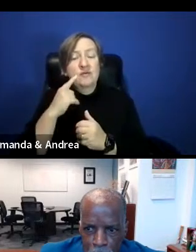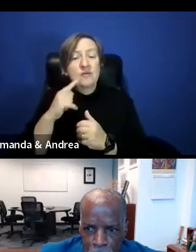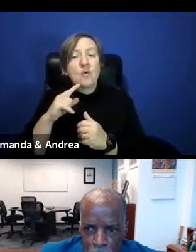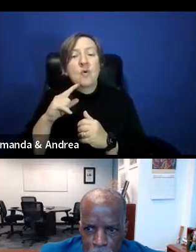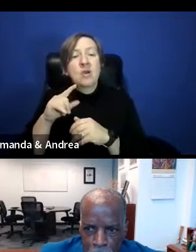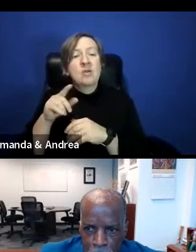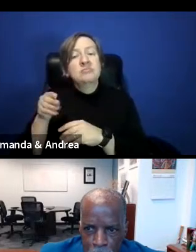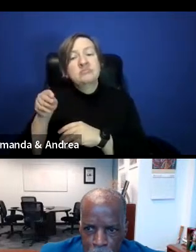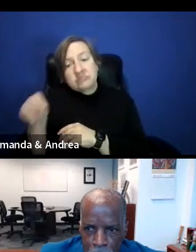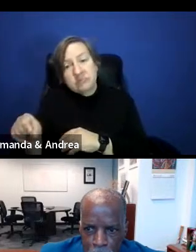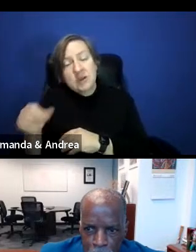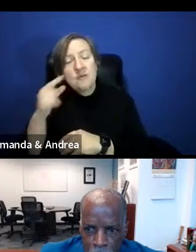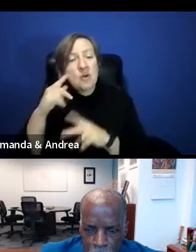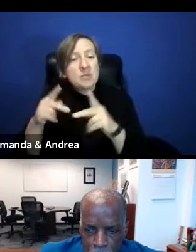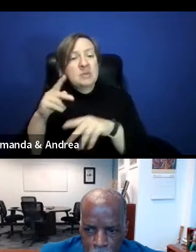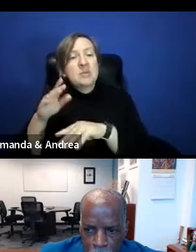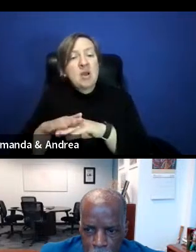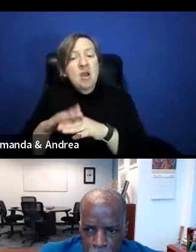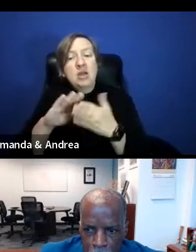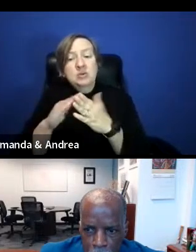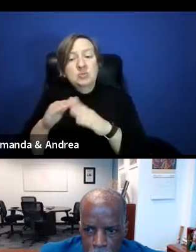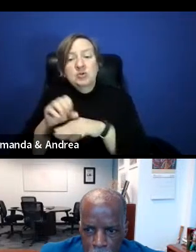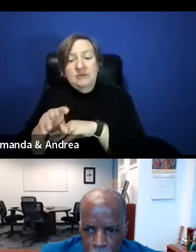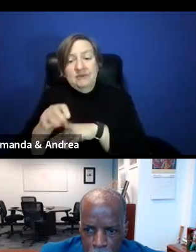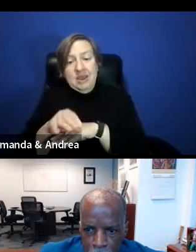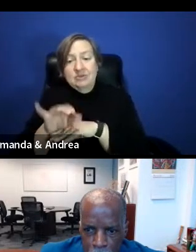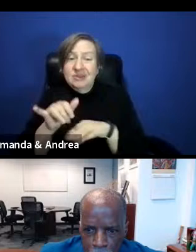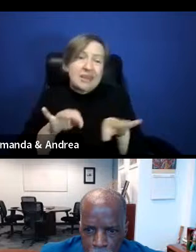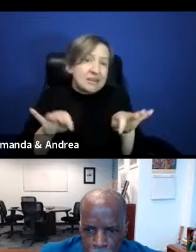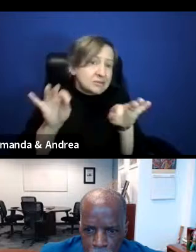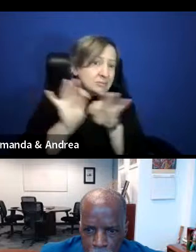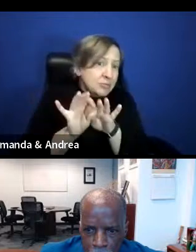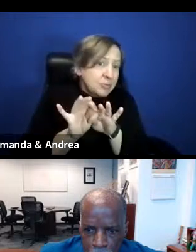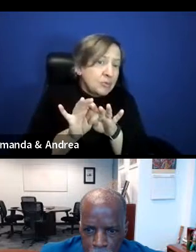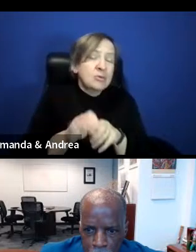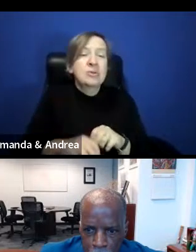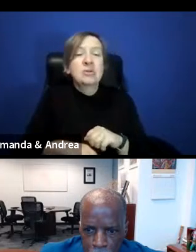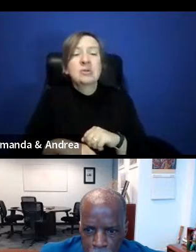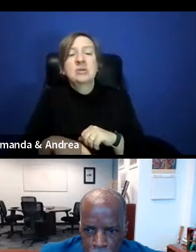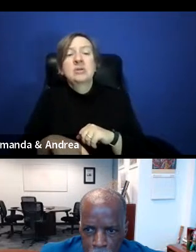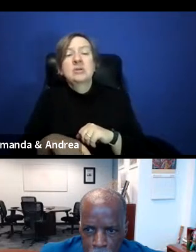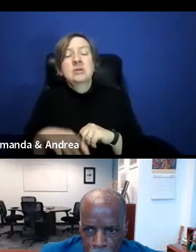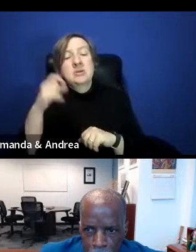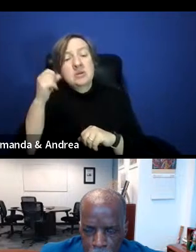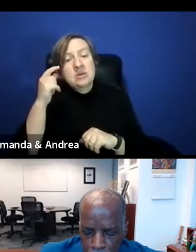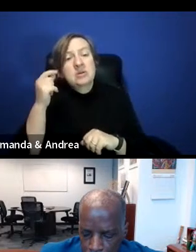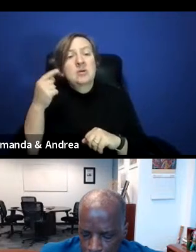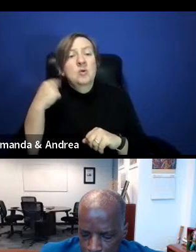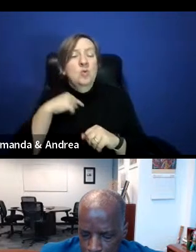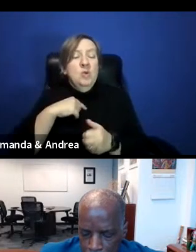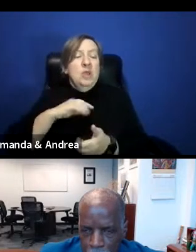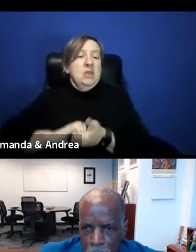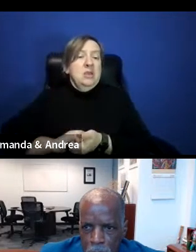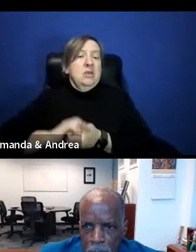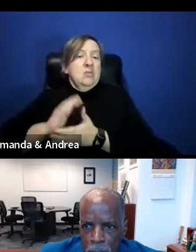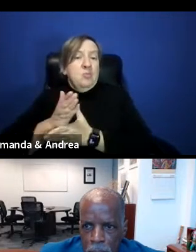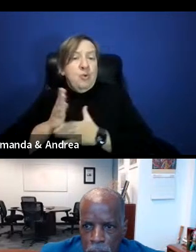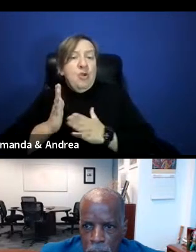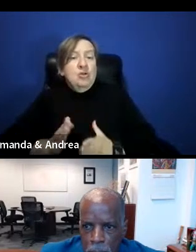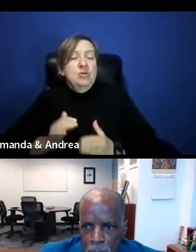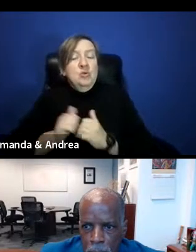committees, which has been a really important thing. So, while, again, we partner primarily